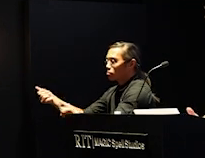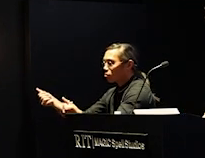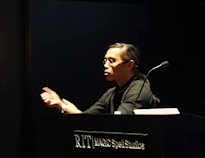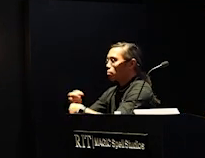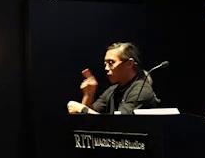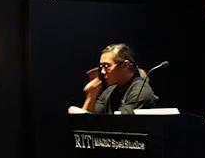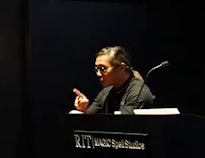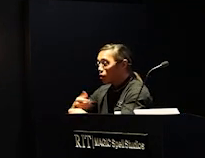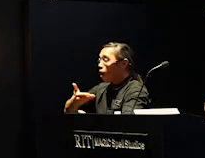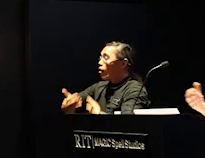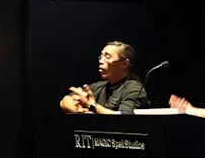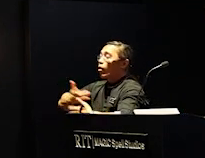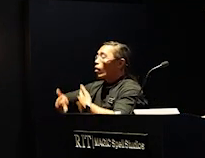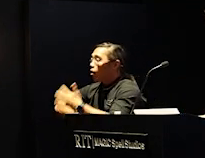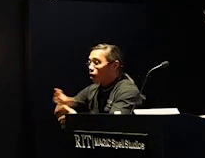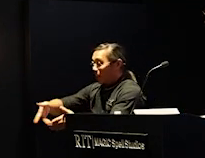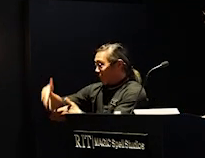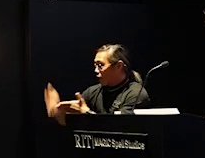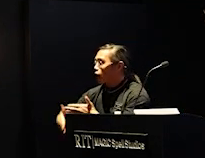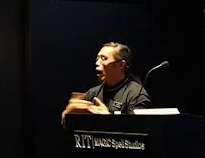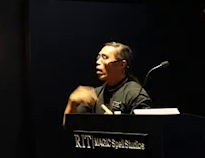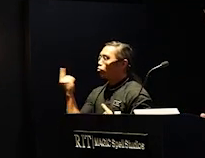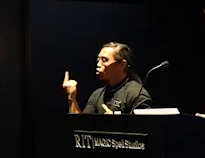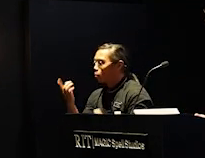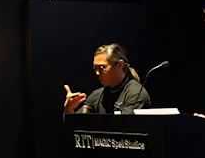pleasing product at the end. But